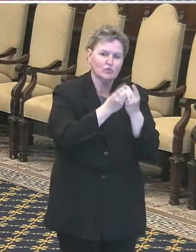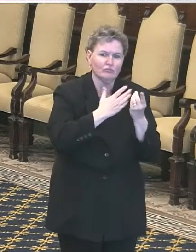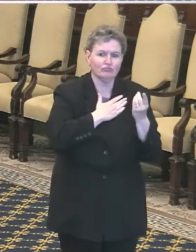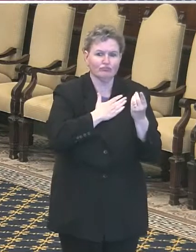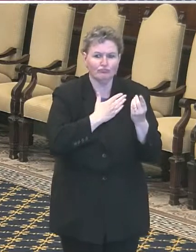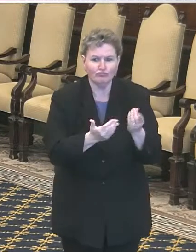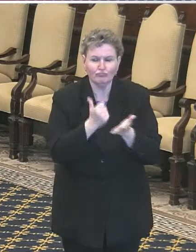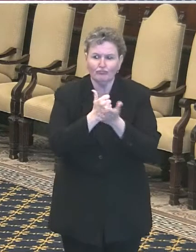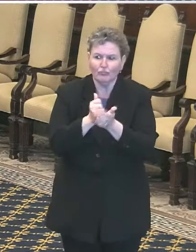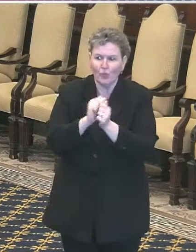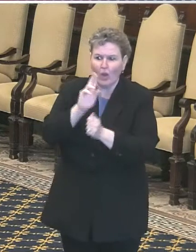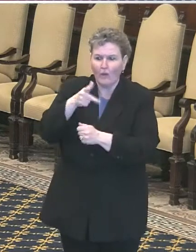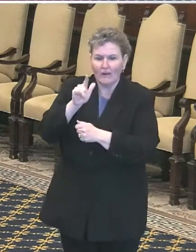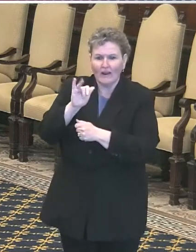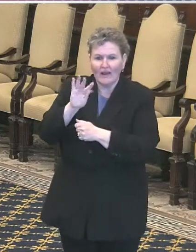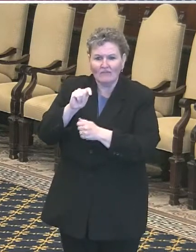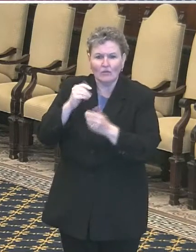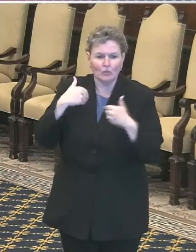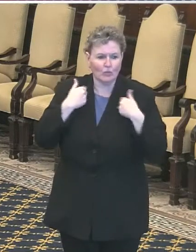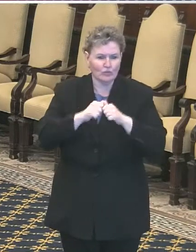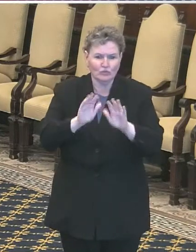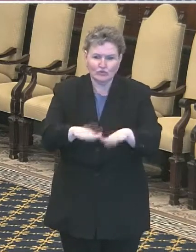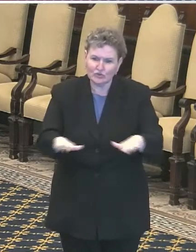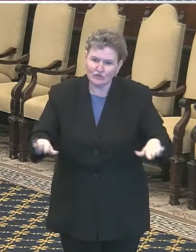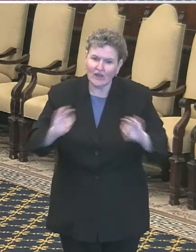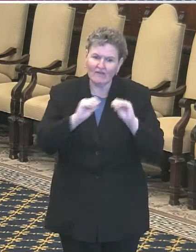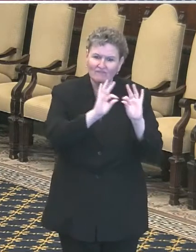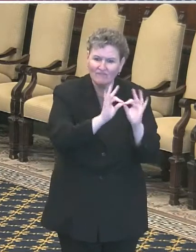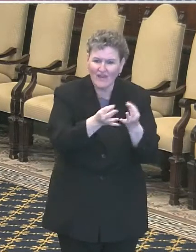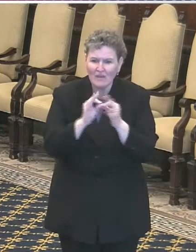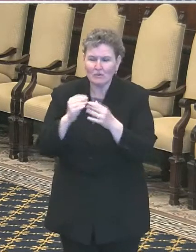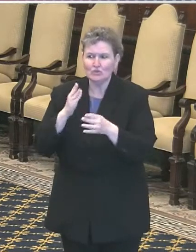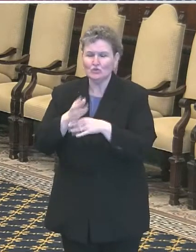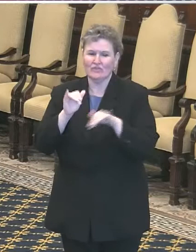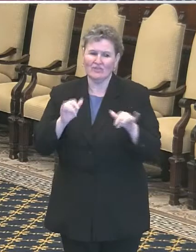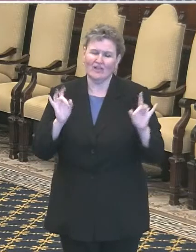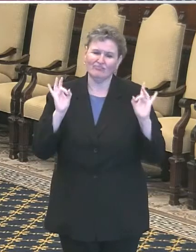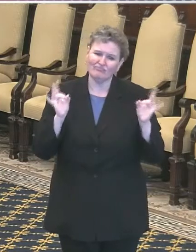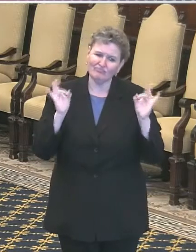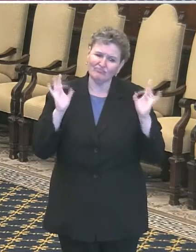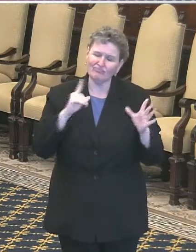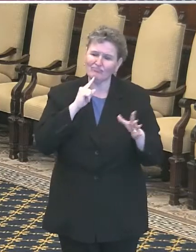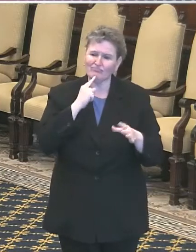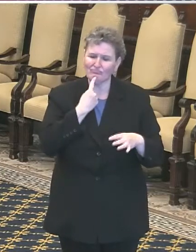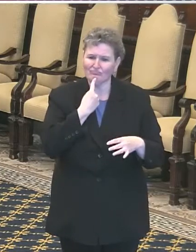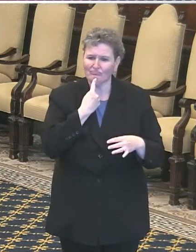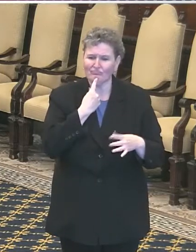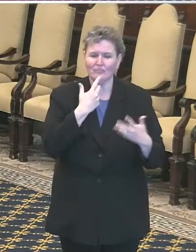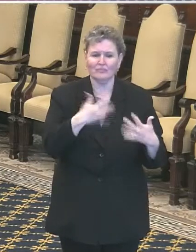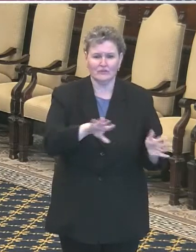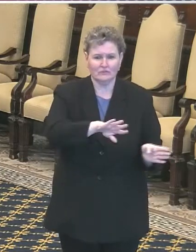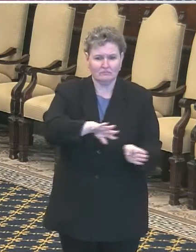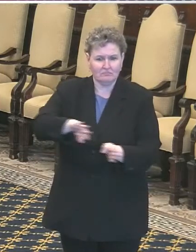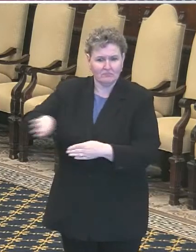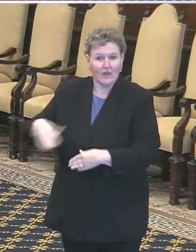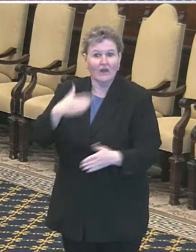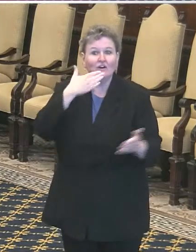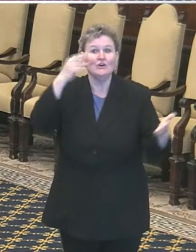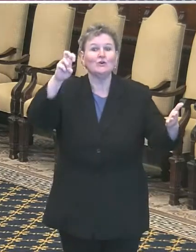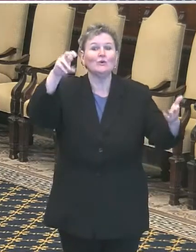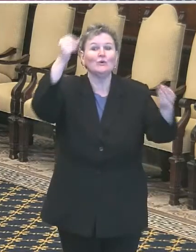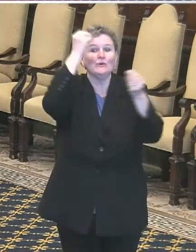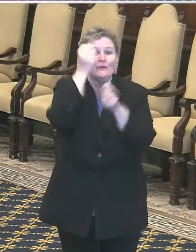be available via Philly Hope Line Mondays through Fridays from 12 p.m. to 9 p.m. and